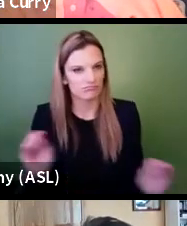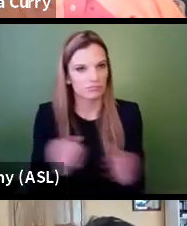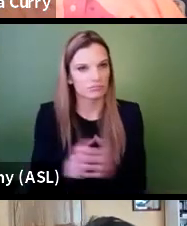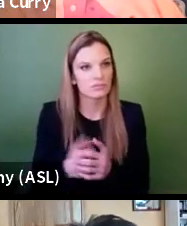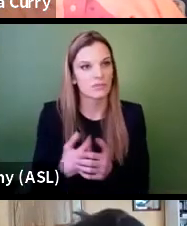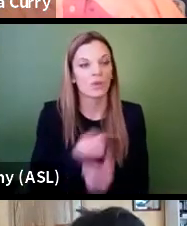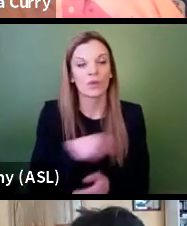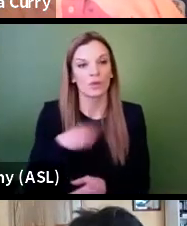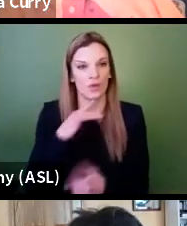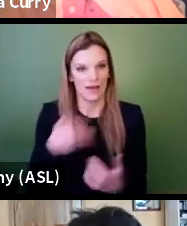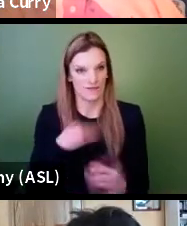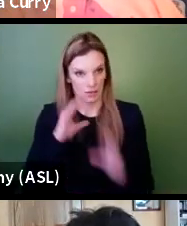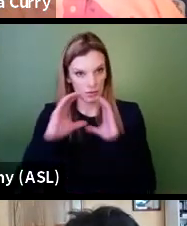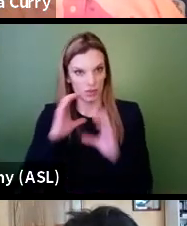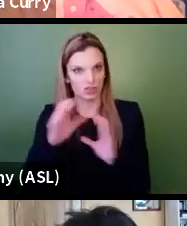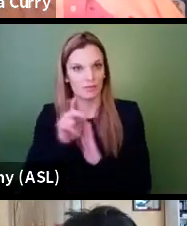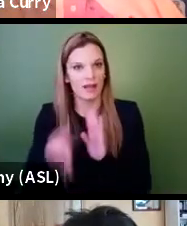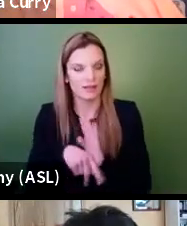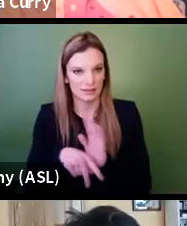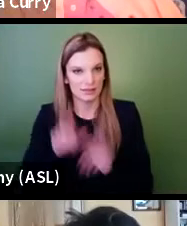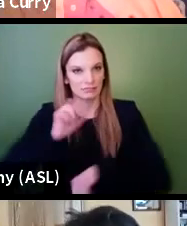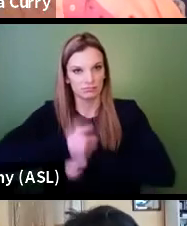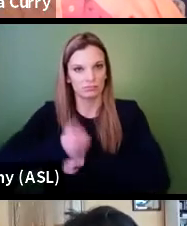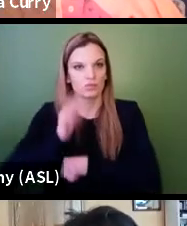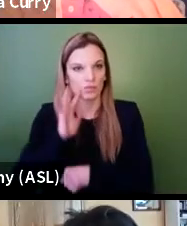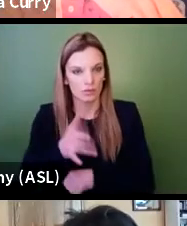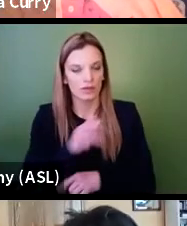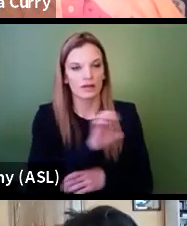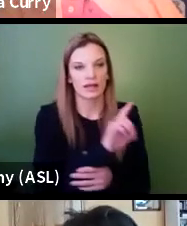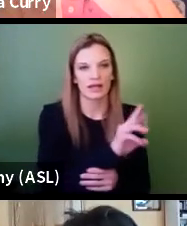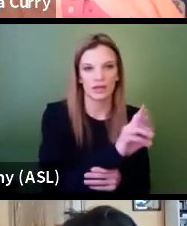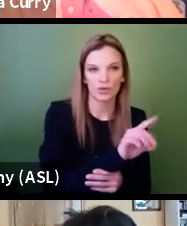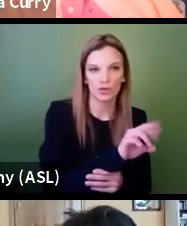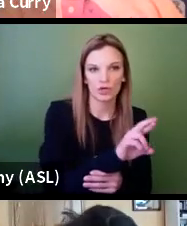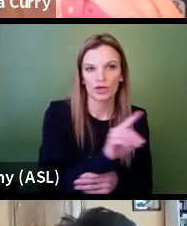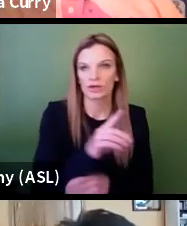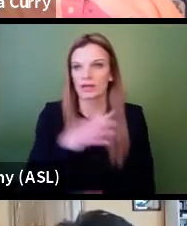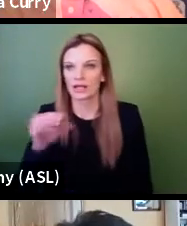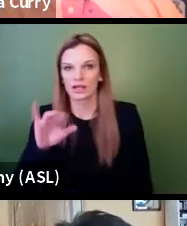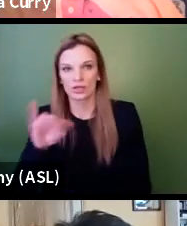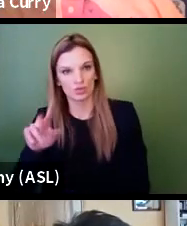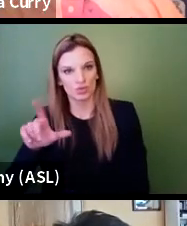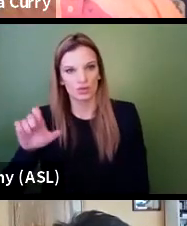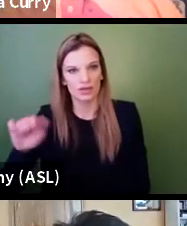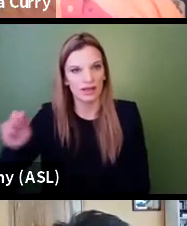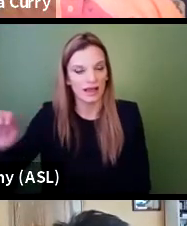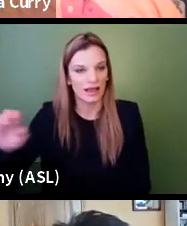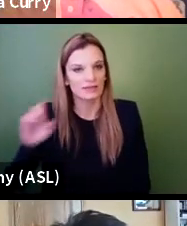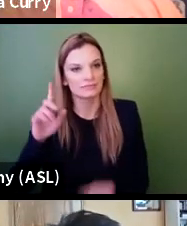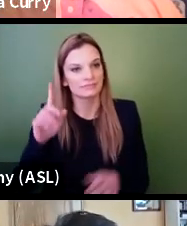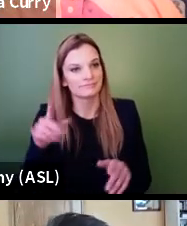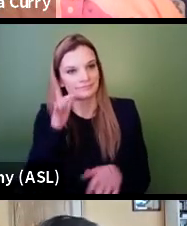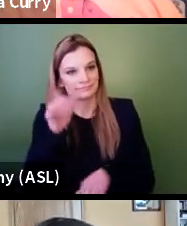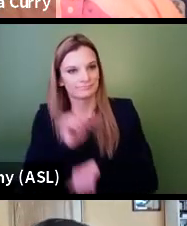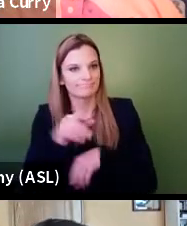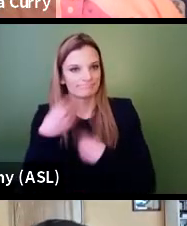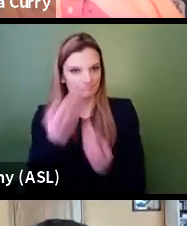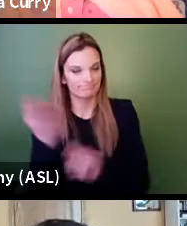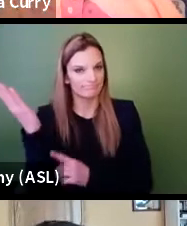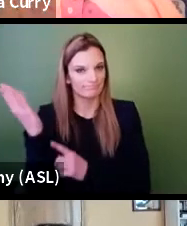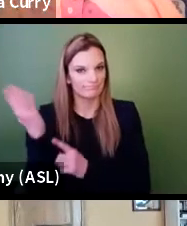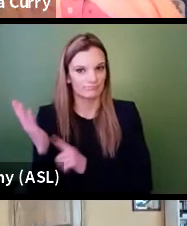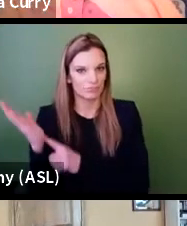we will have a communications policy that Edward and Julianne are working on to present to the commission. We will